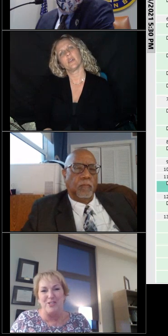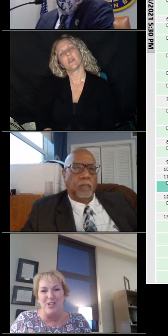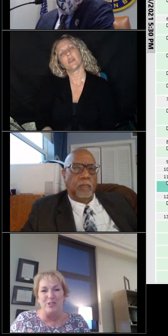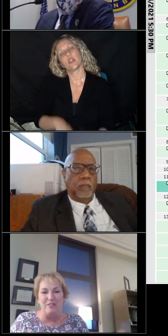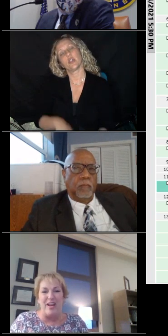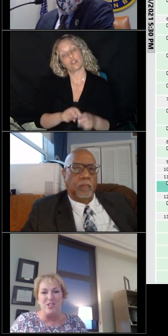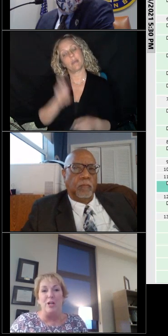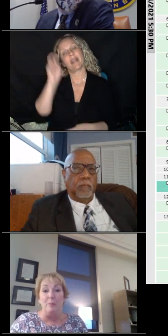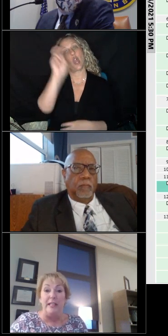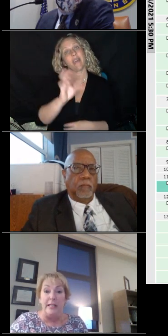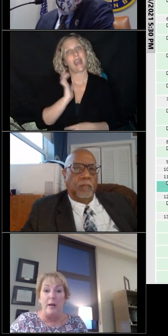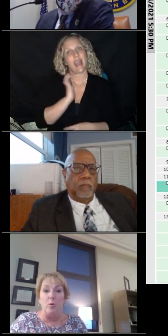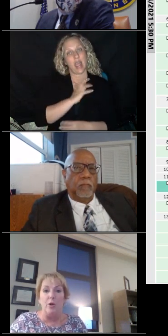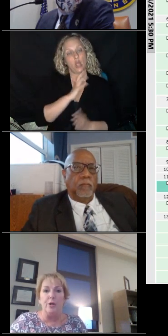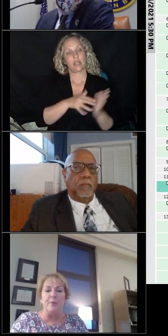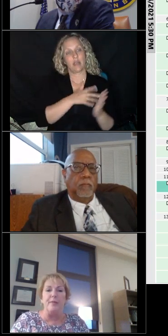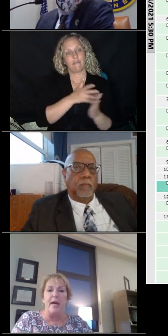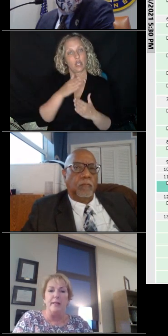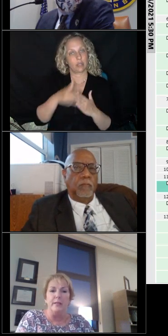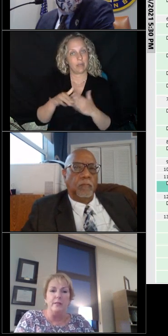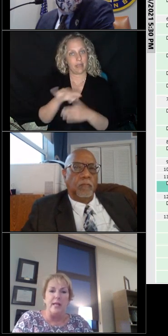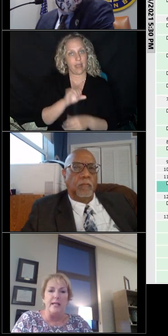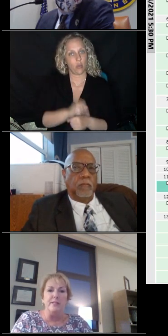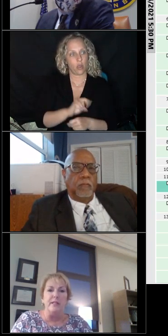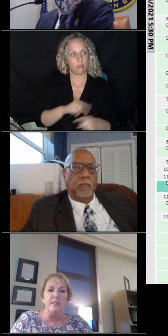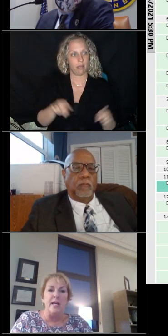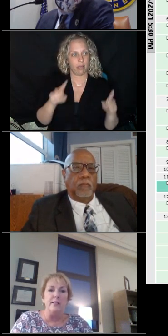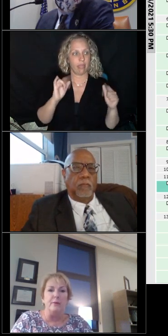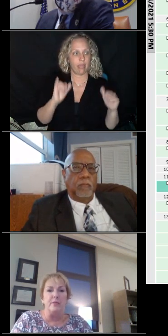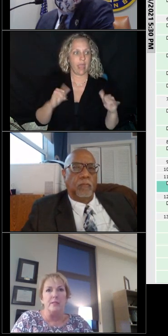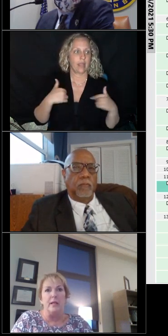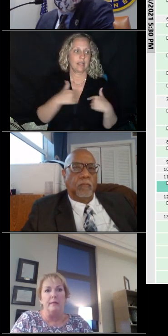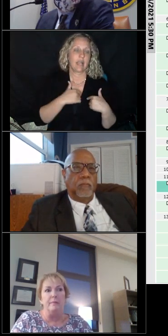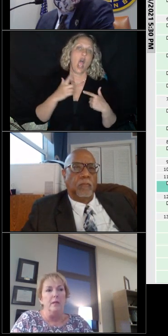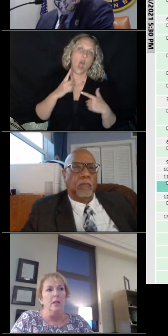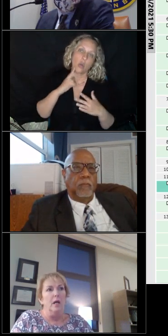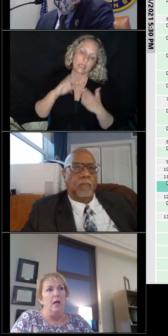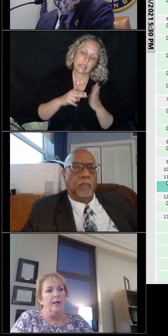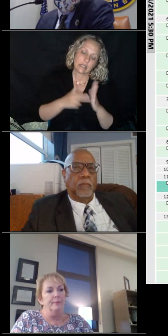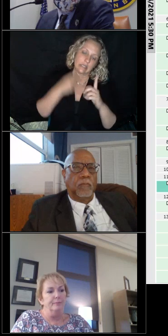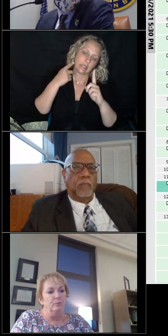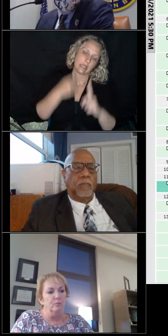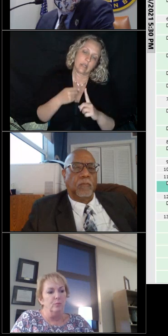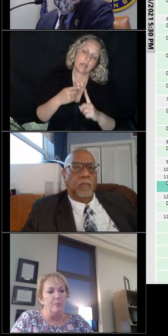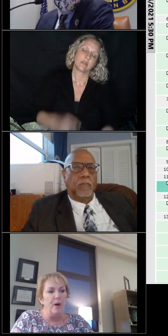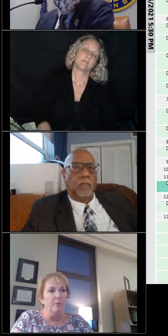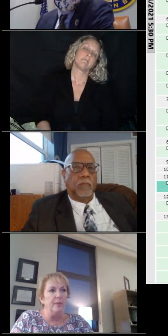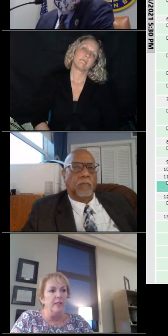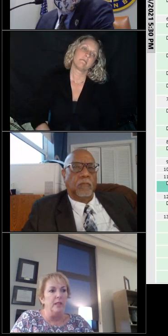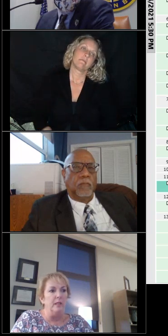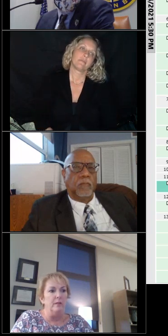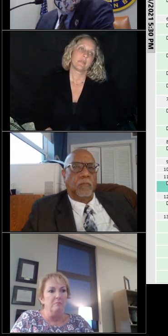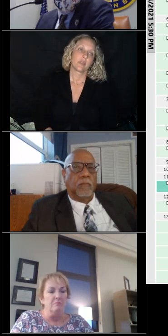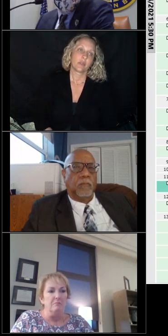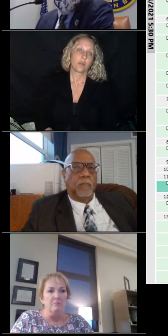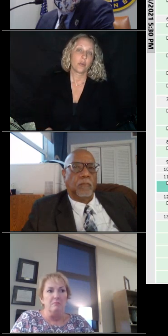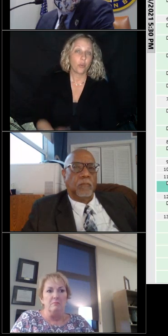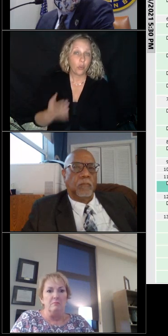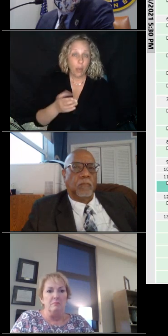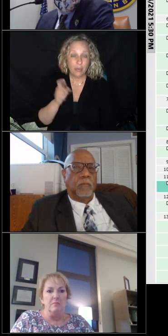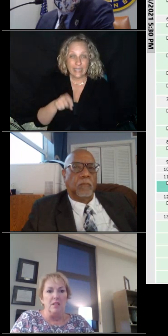bit ahead of our schedule of actually completing that work, but that is the intent. I would say we probably